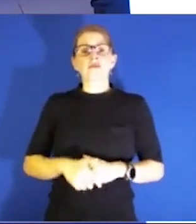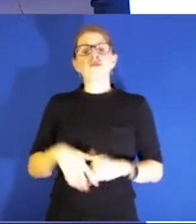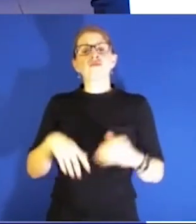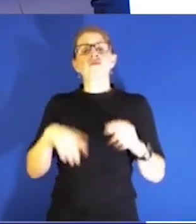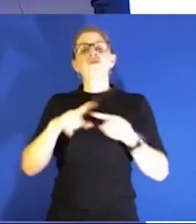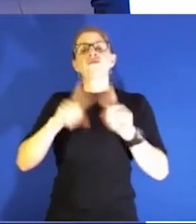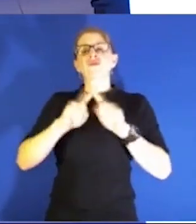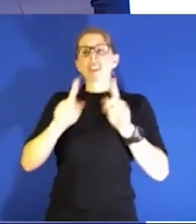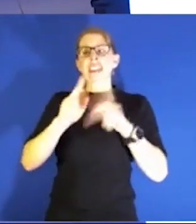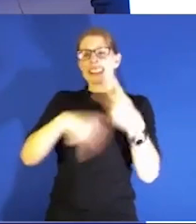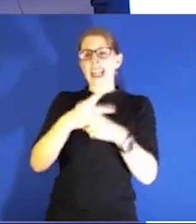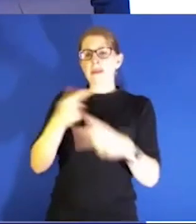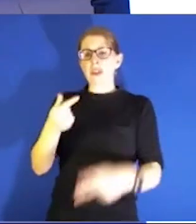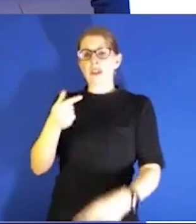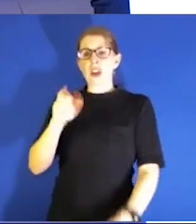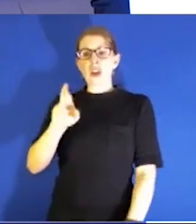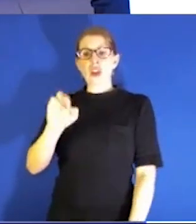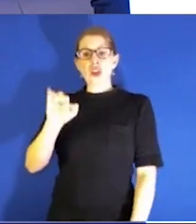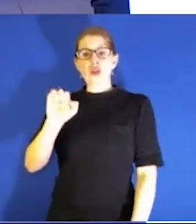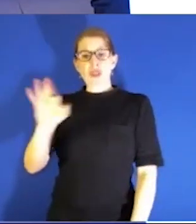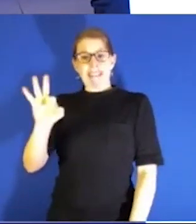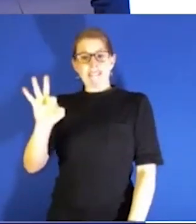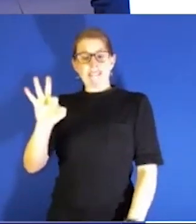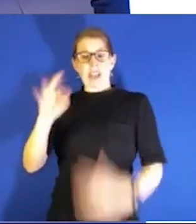grief because we know that there are folks like